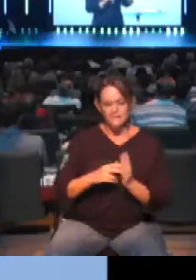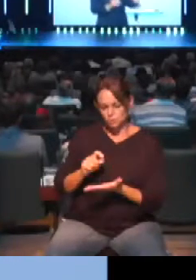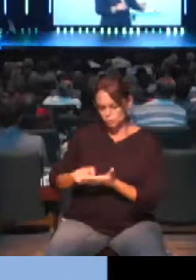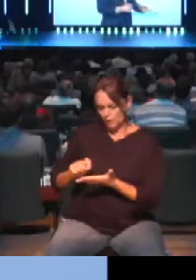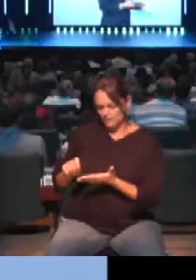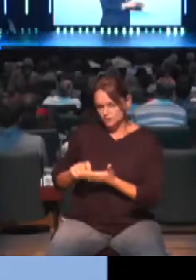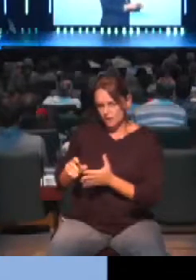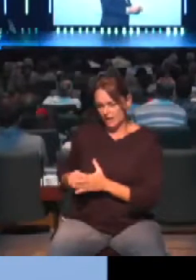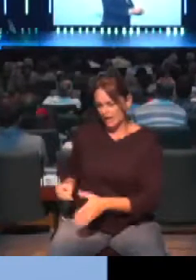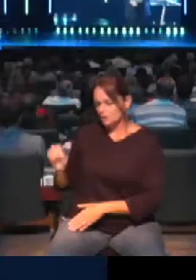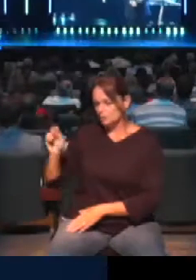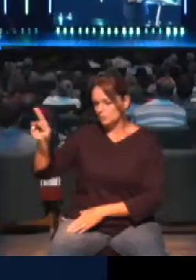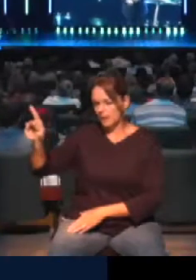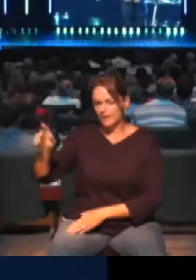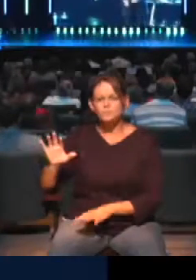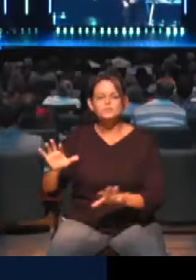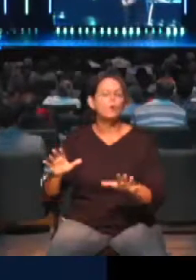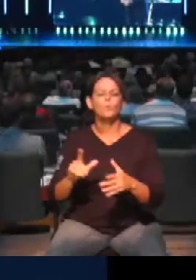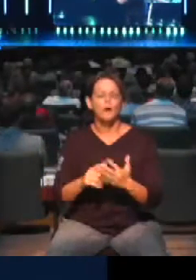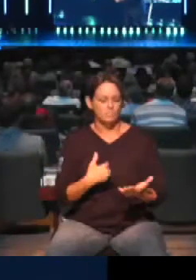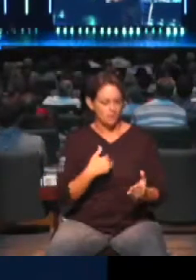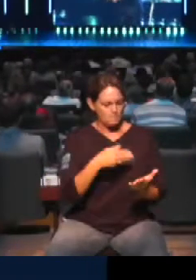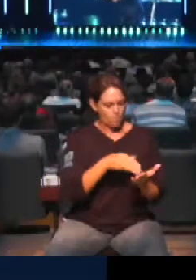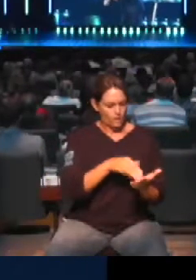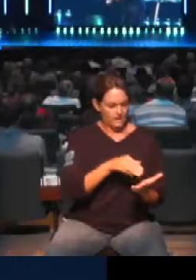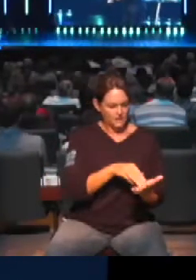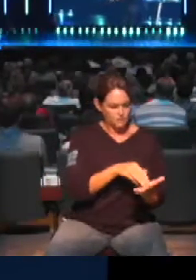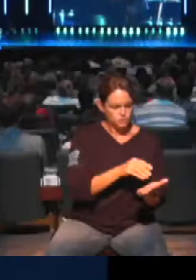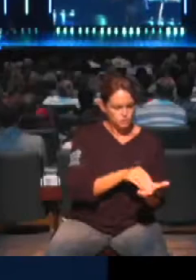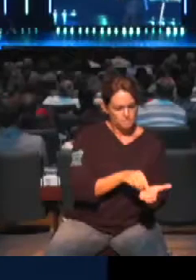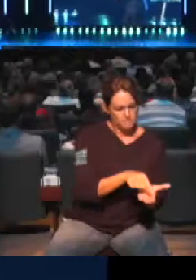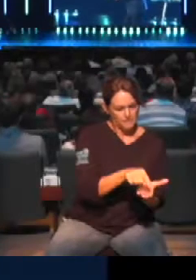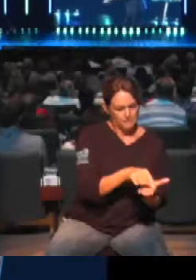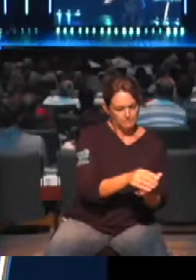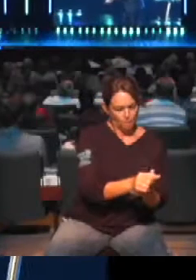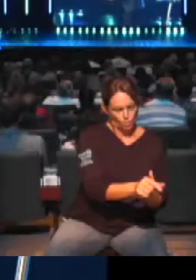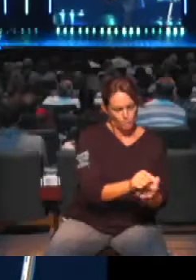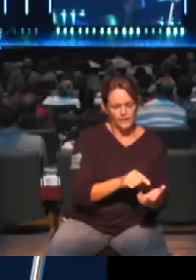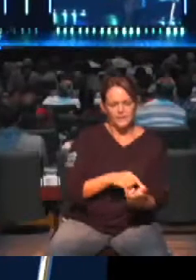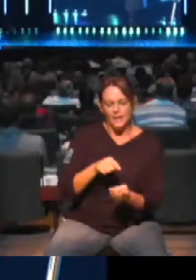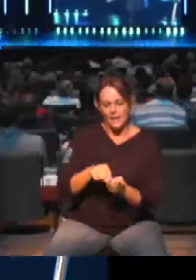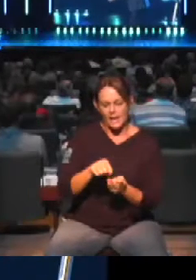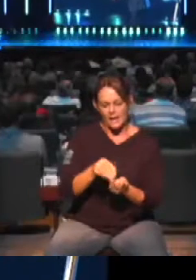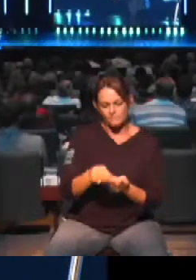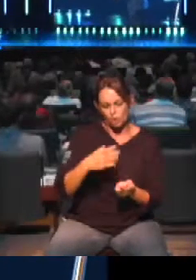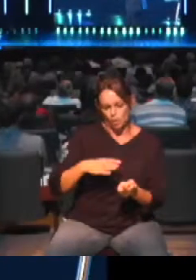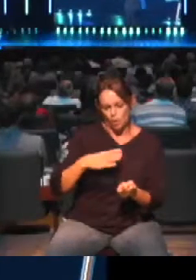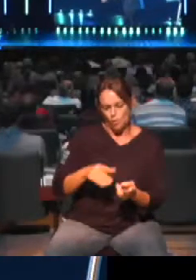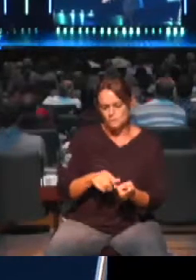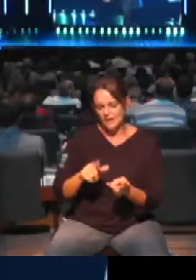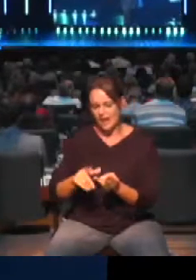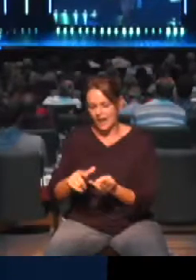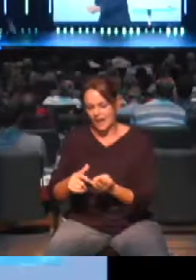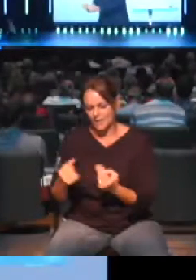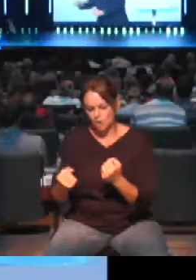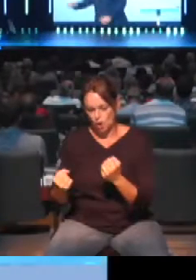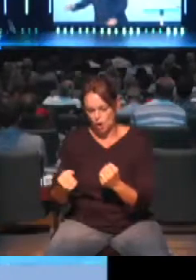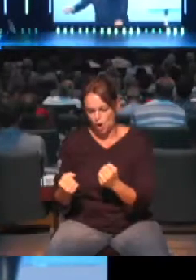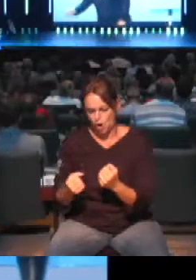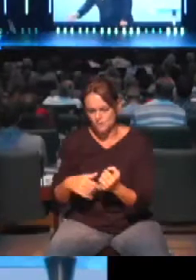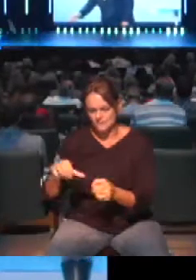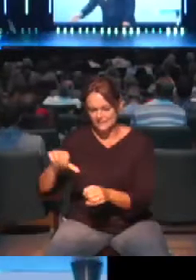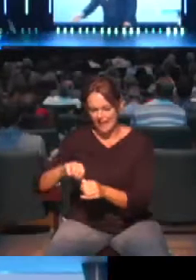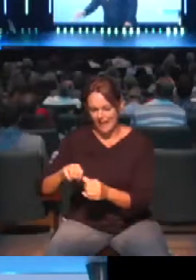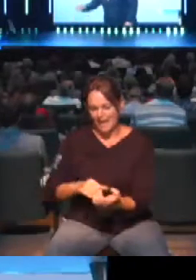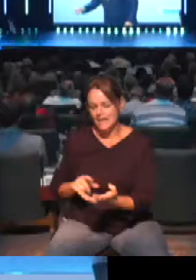other words, if you go home and say, let me set aside some for the mortgage and some for the utilities and some for clothes and some for the cars and some for food, and God,